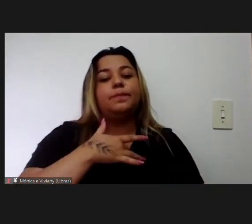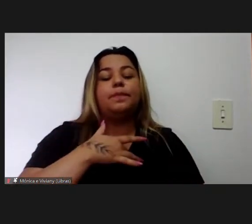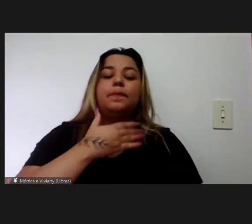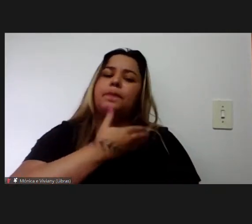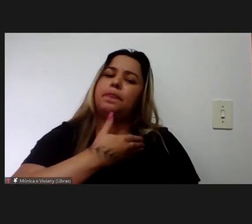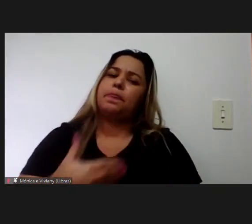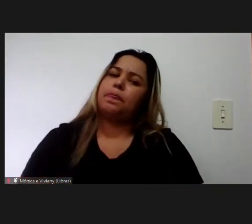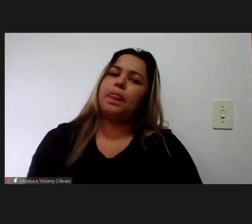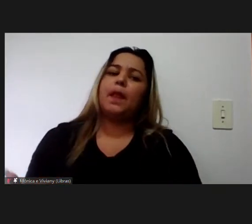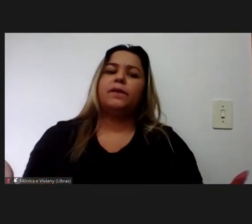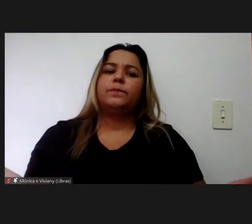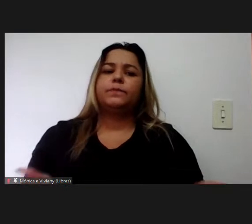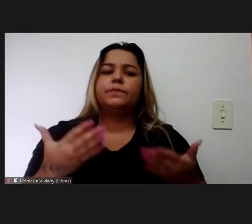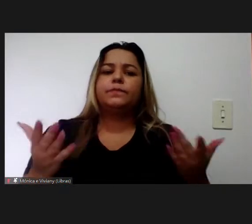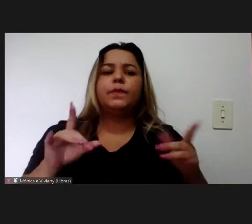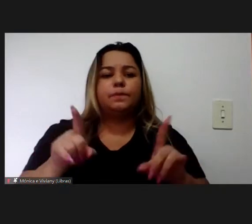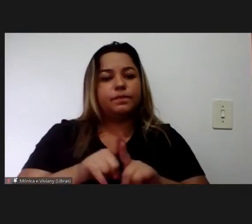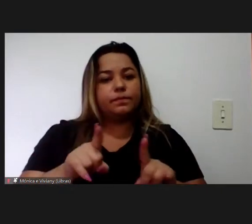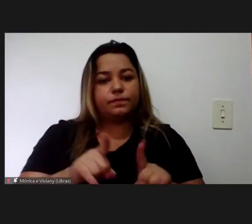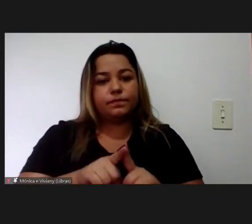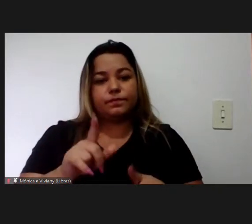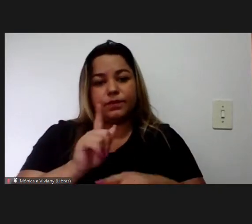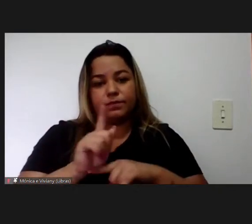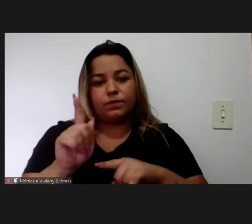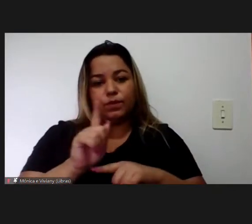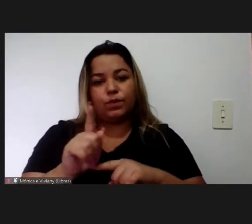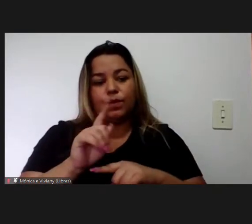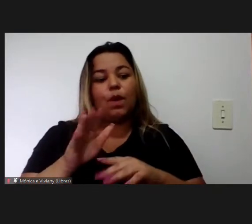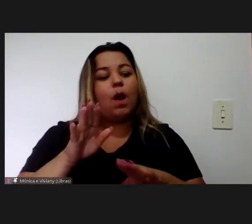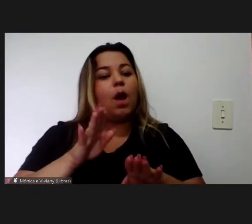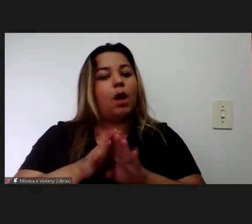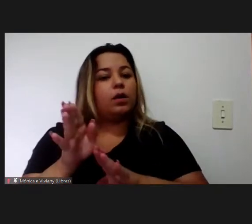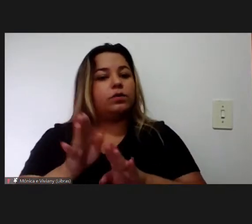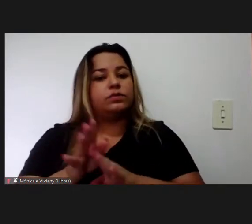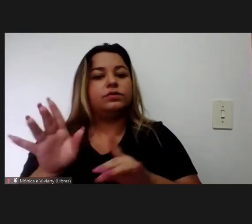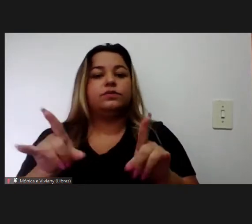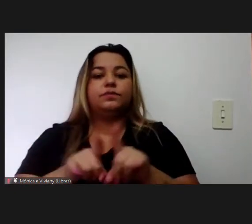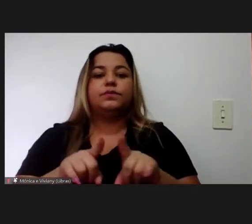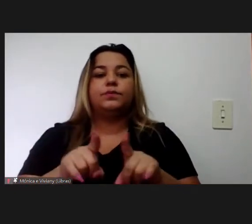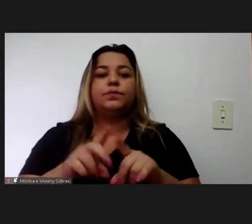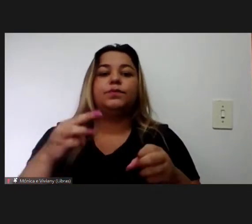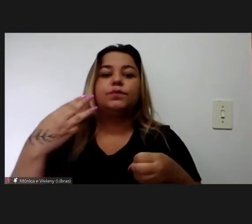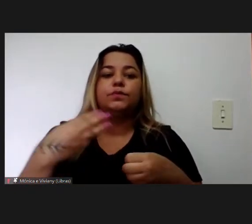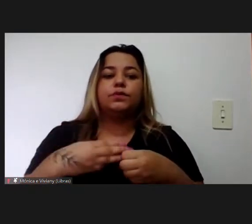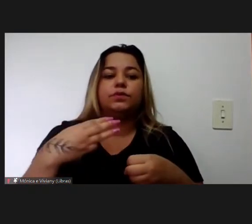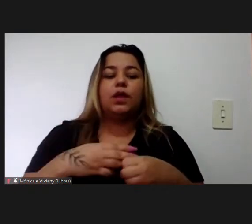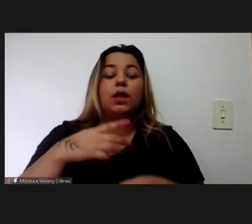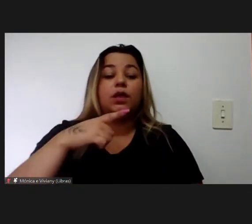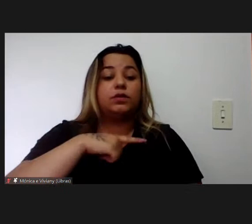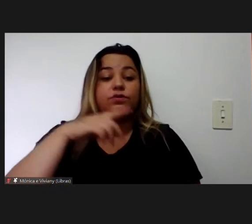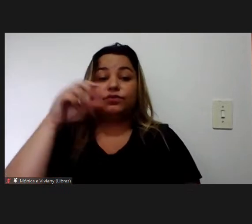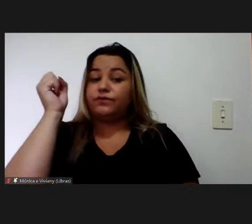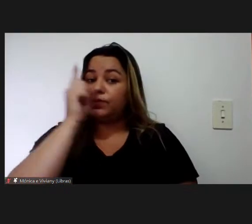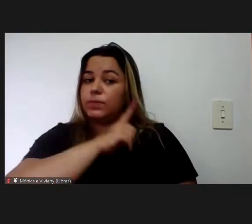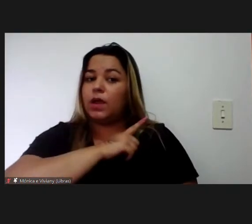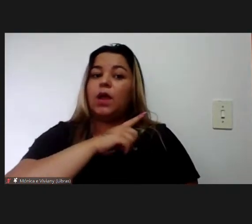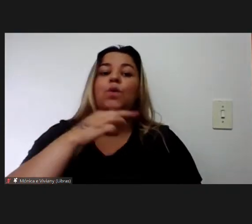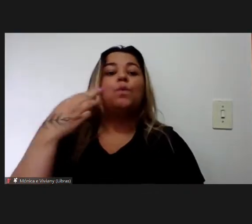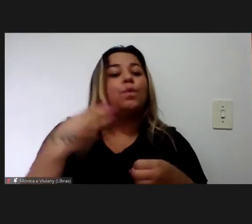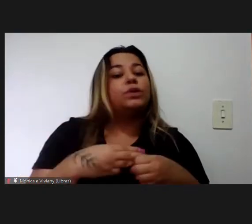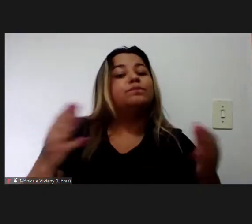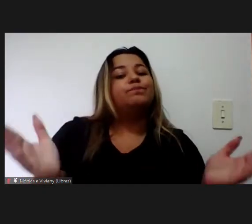Health has with the government is to foment, to train the managers, mainly the municipalities that